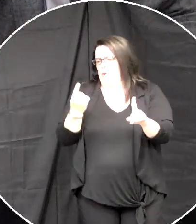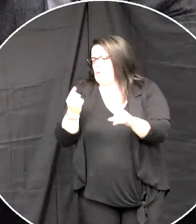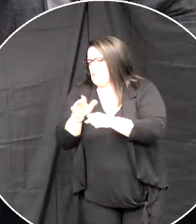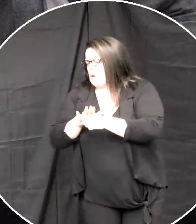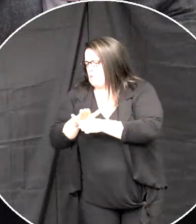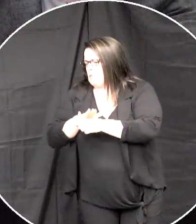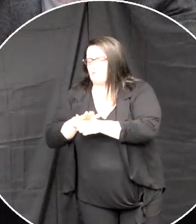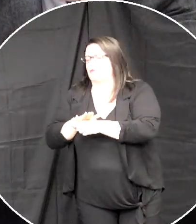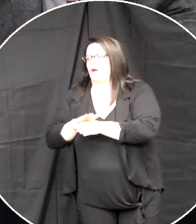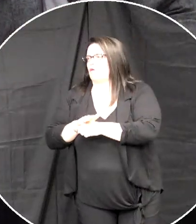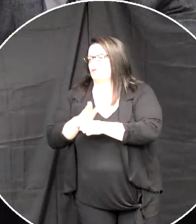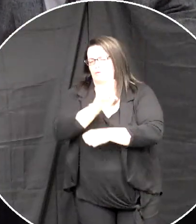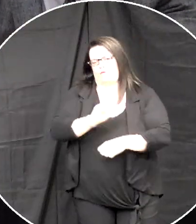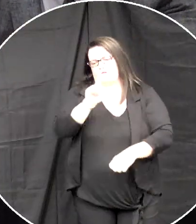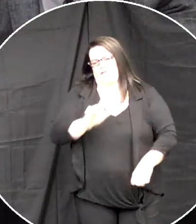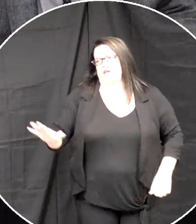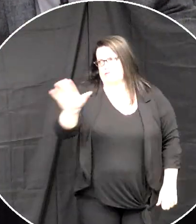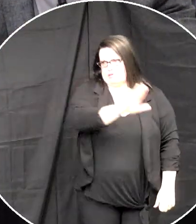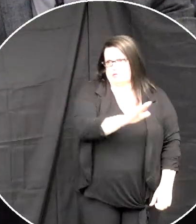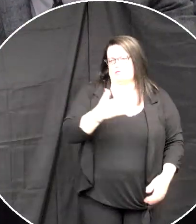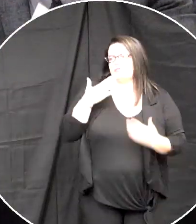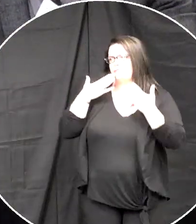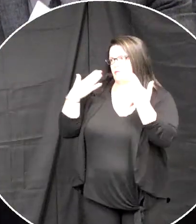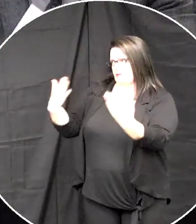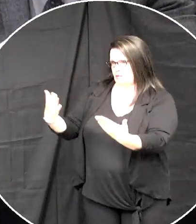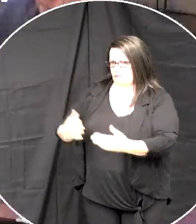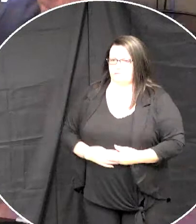pocket. Thank you, Mr. Chair.